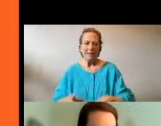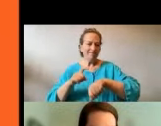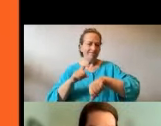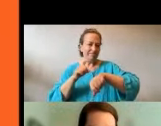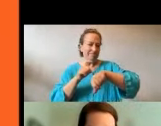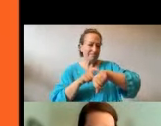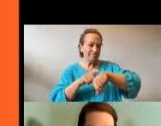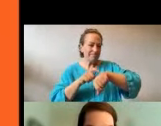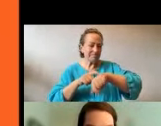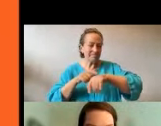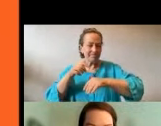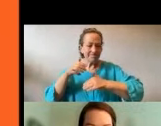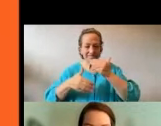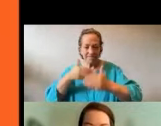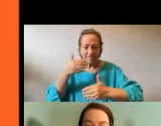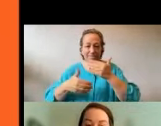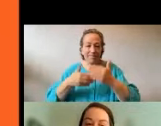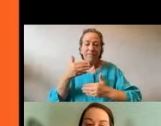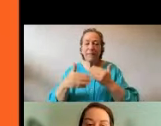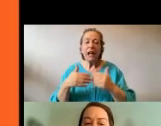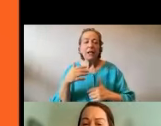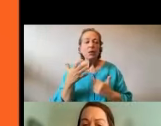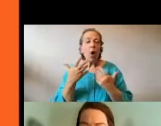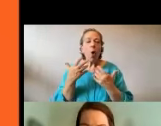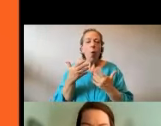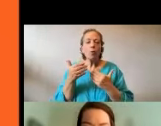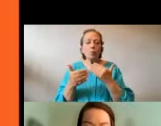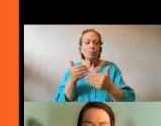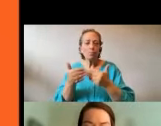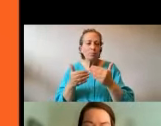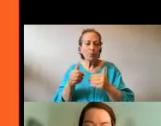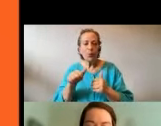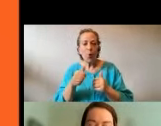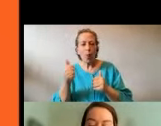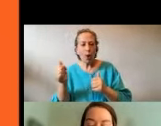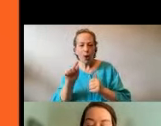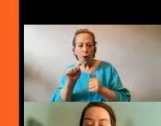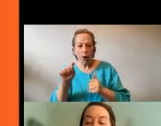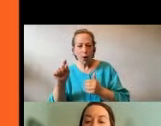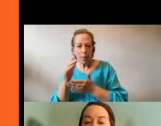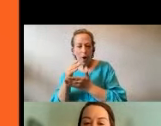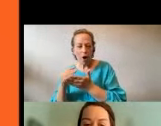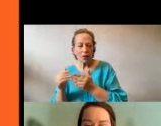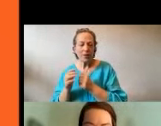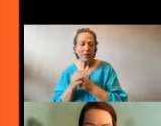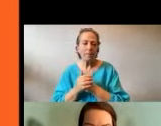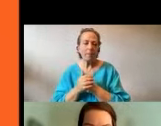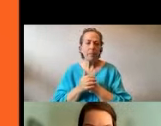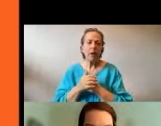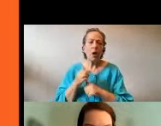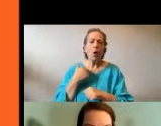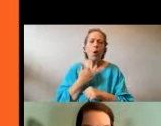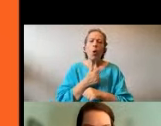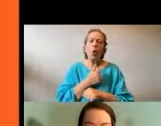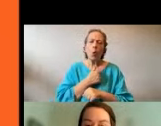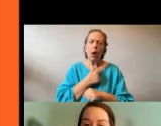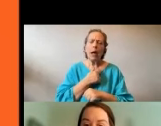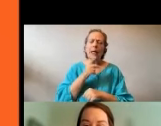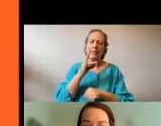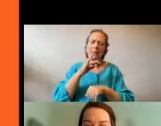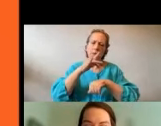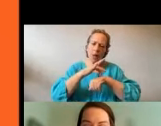this, but I want to move on into some of the other operations. And I think we've, in various places, have touched a little bit on sort of